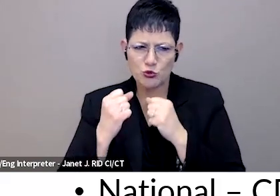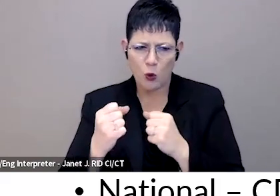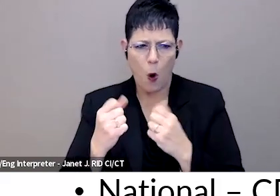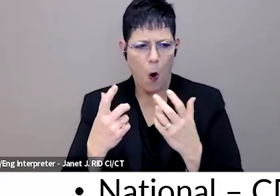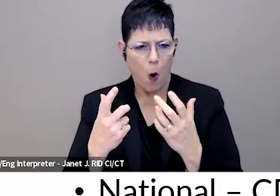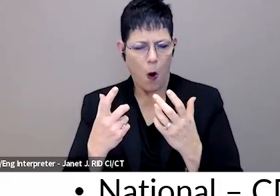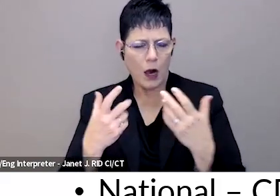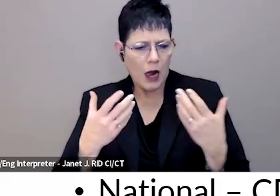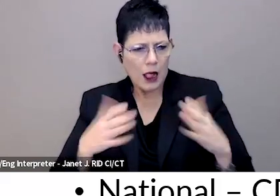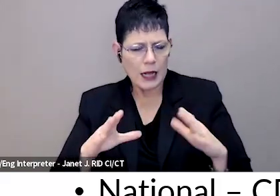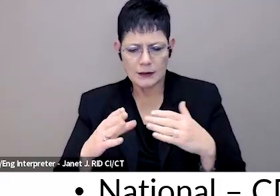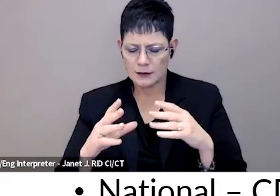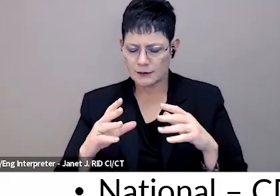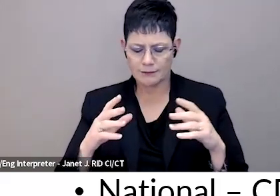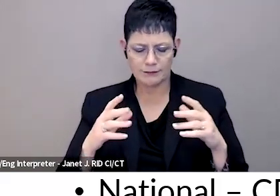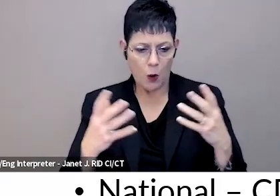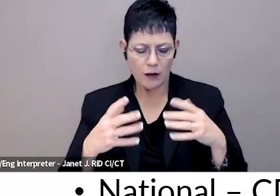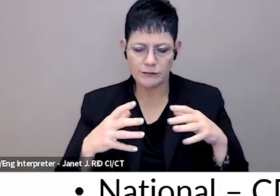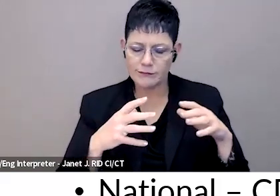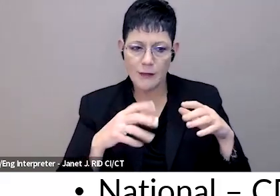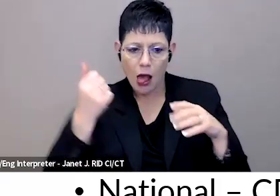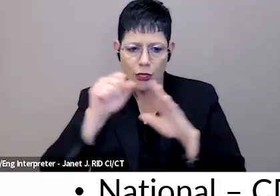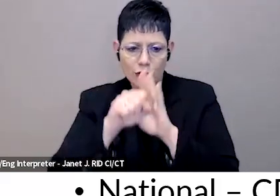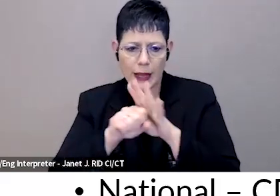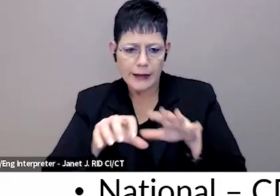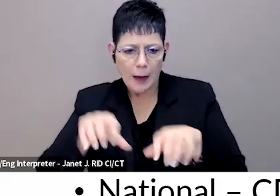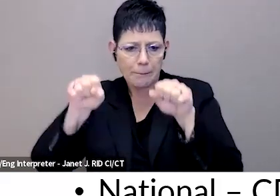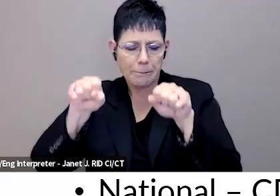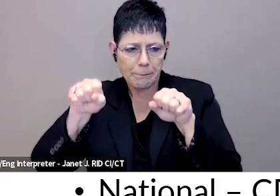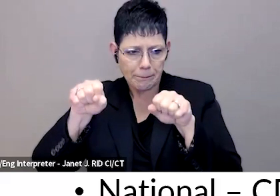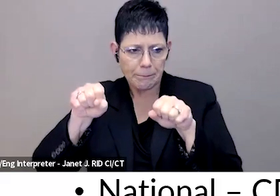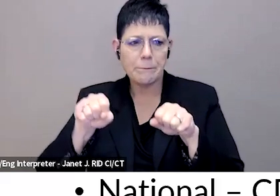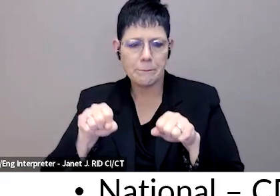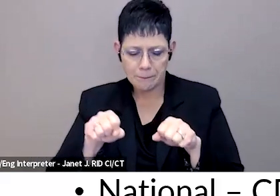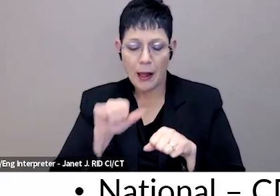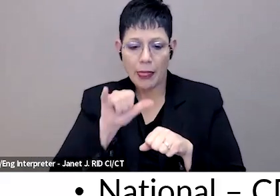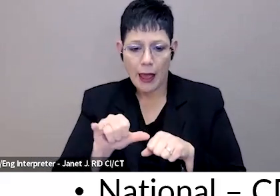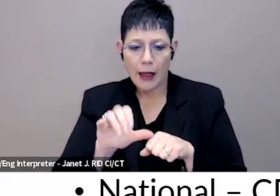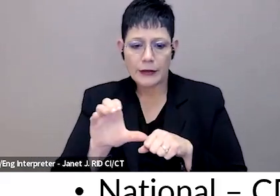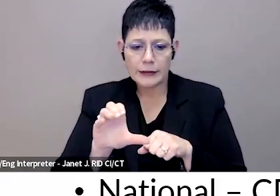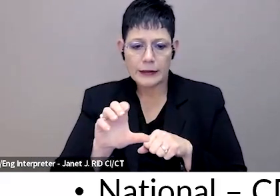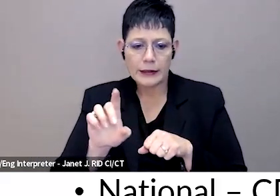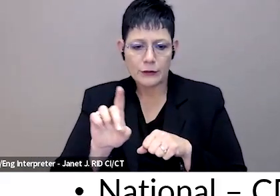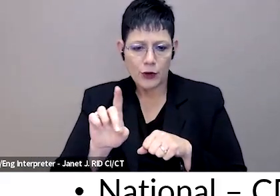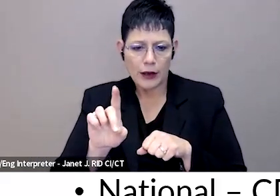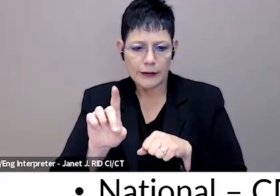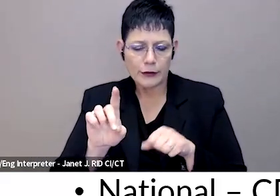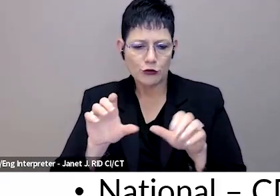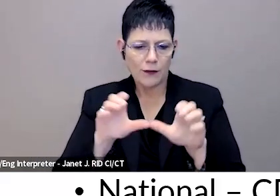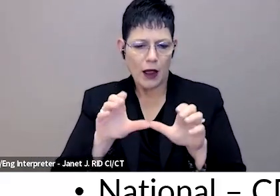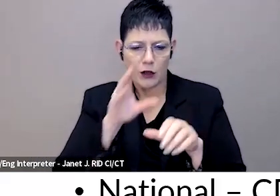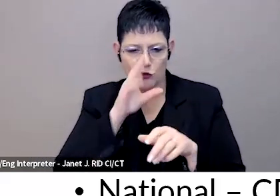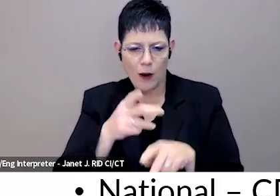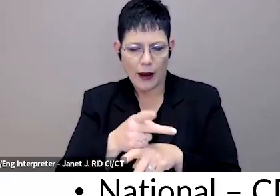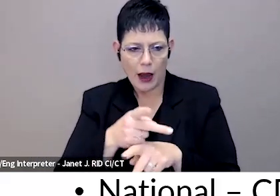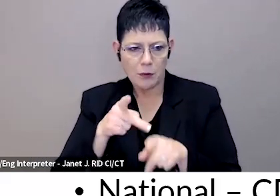the flexibility and adoption of other states where they could take the certified direct care professional plus their state supplement